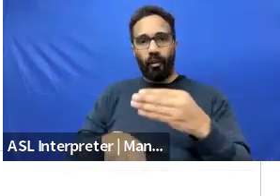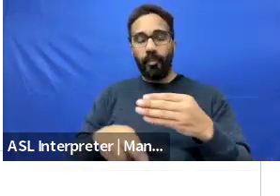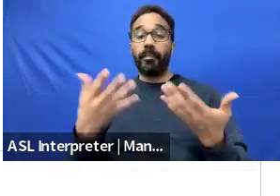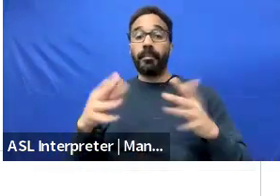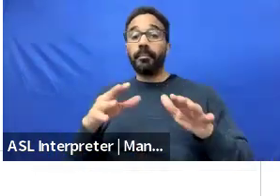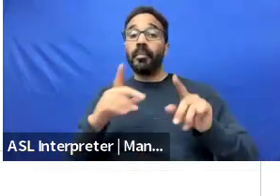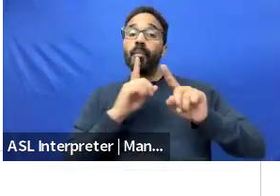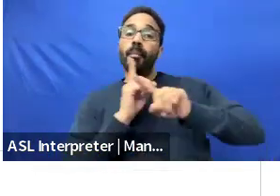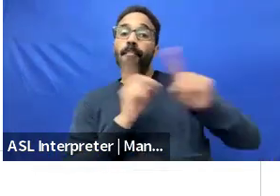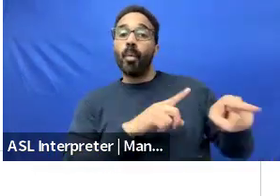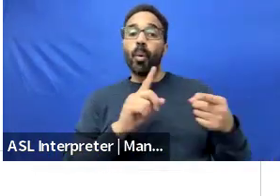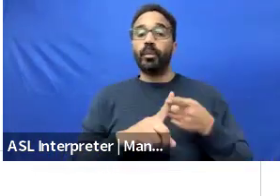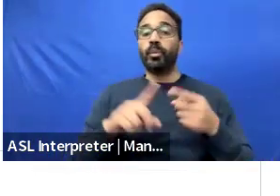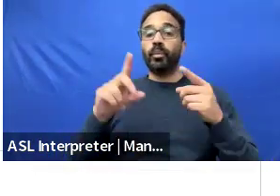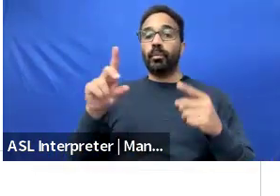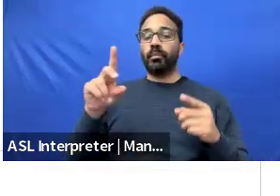reported to the Department of Health.